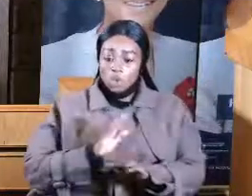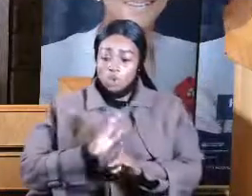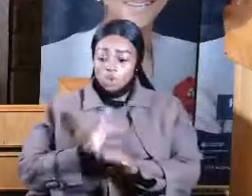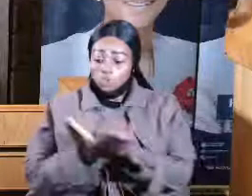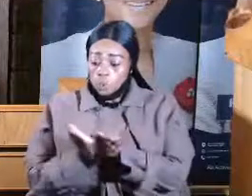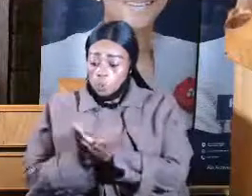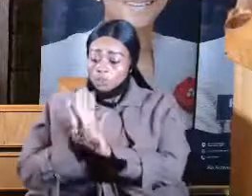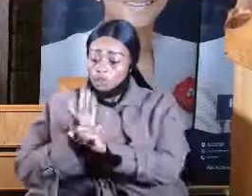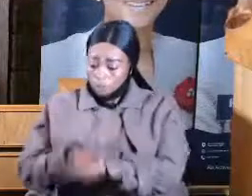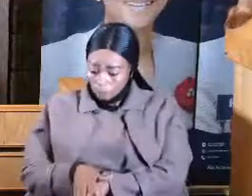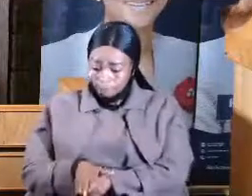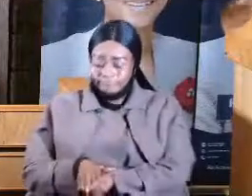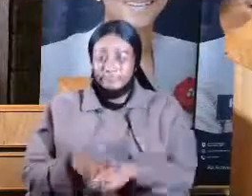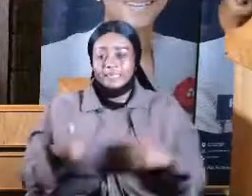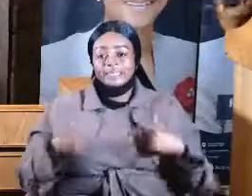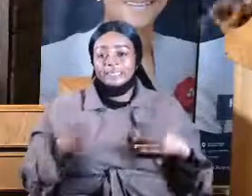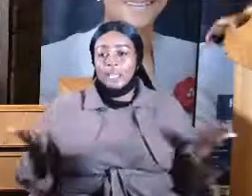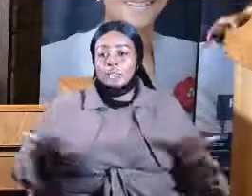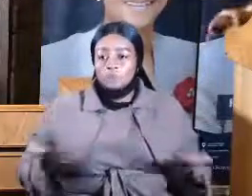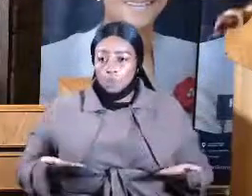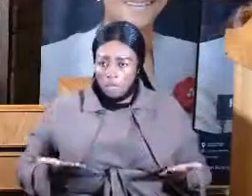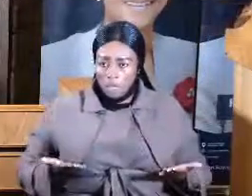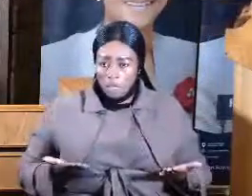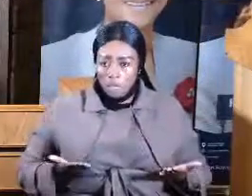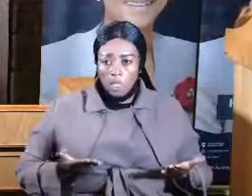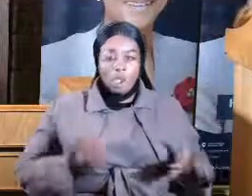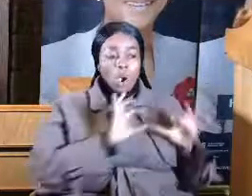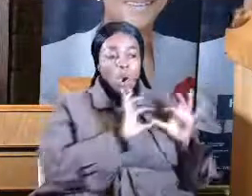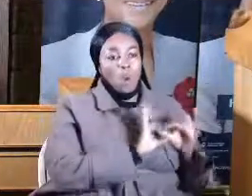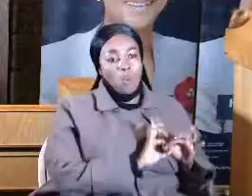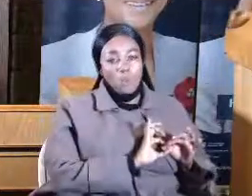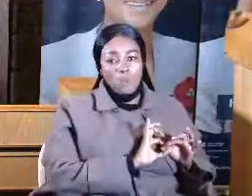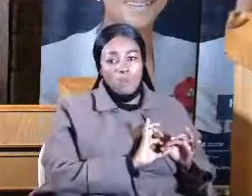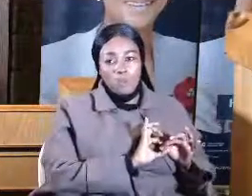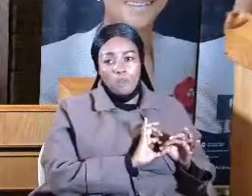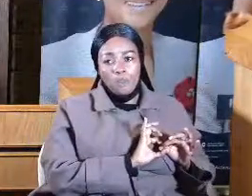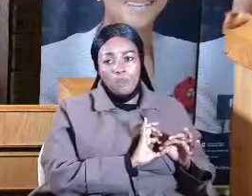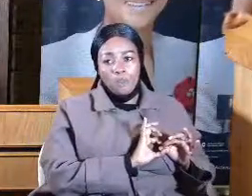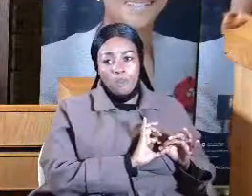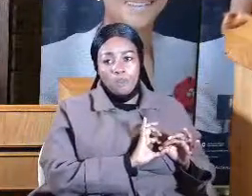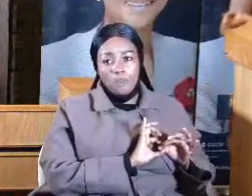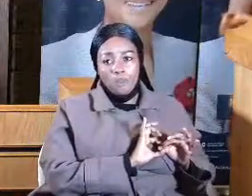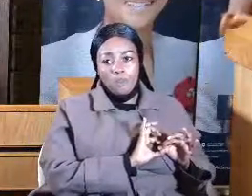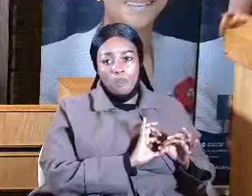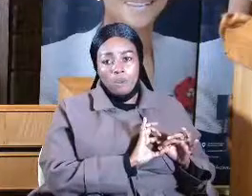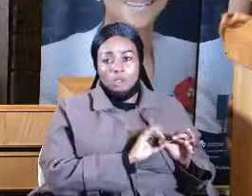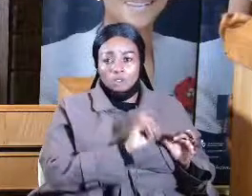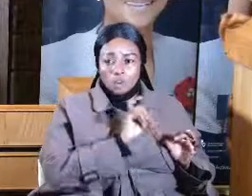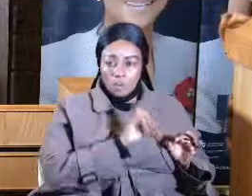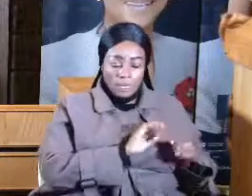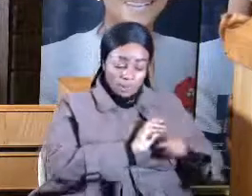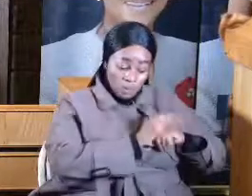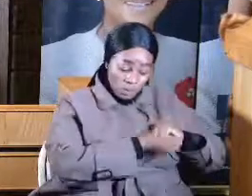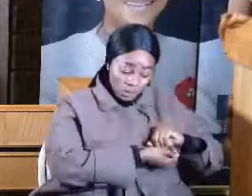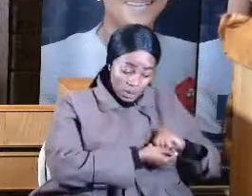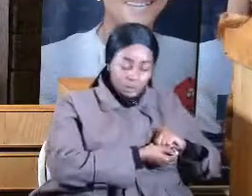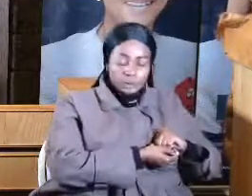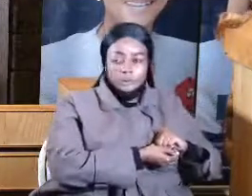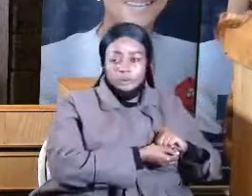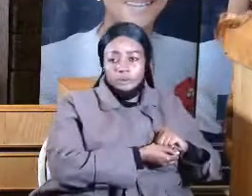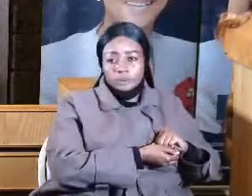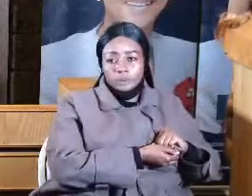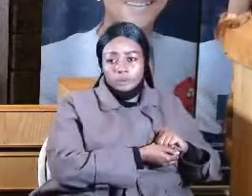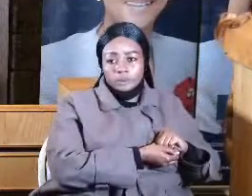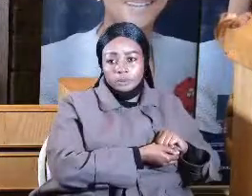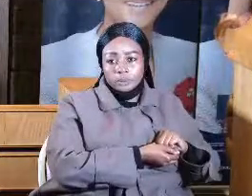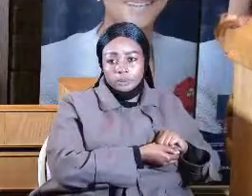discriminates against you, you would have been forced from home. You know, so we really, really have to protect our people.